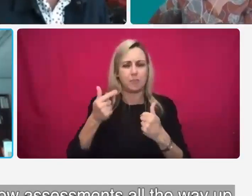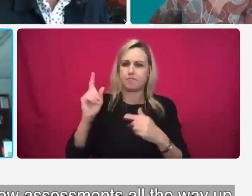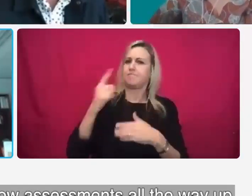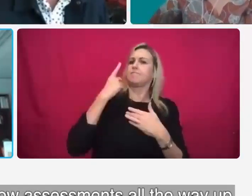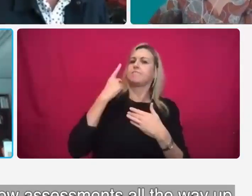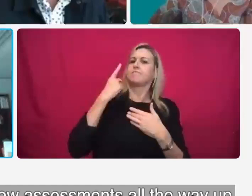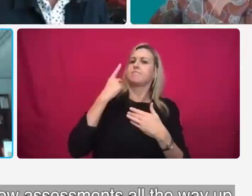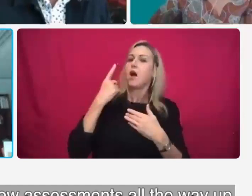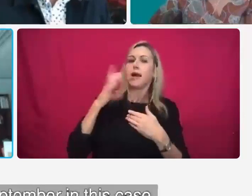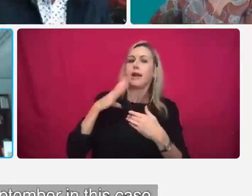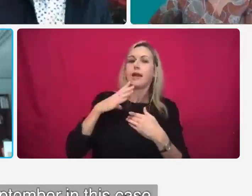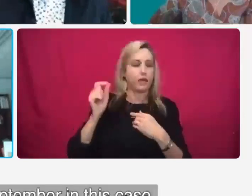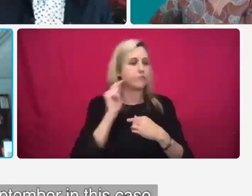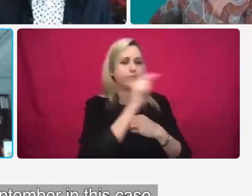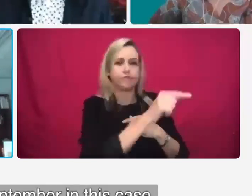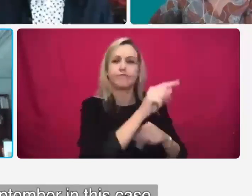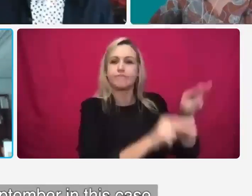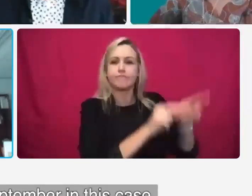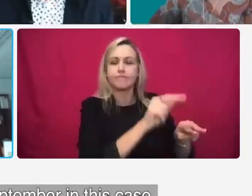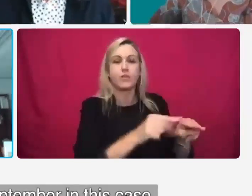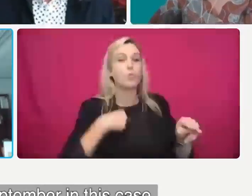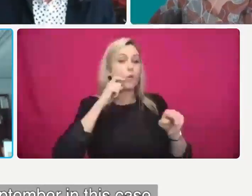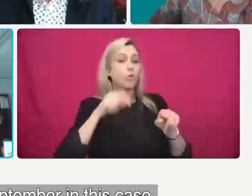shadow assessments all the way up to the end of September.